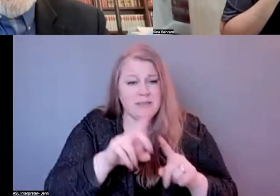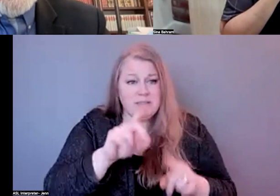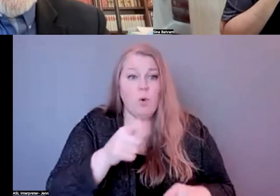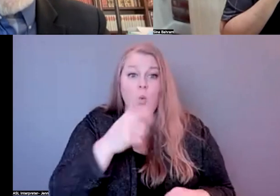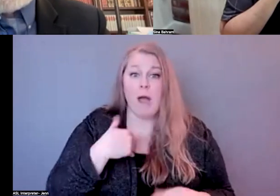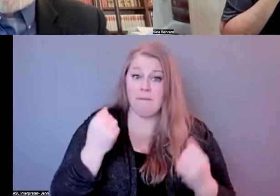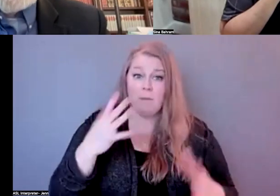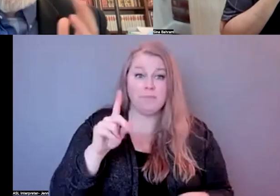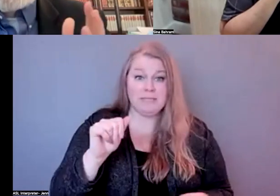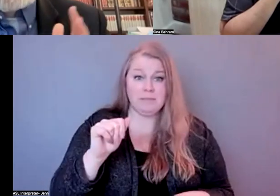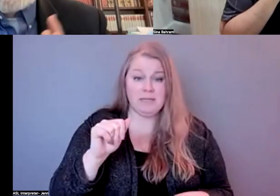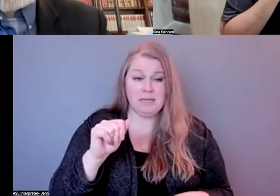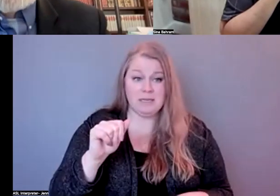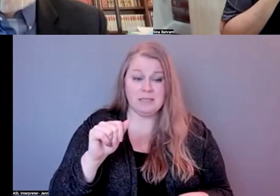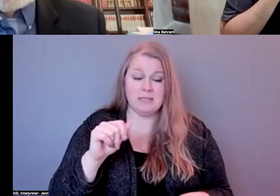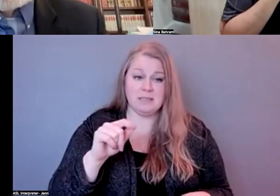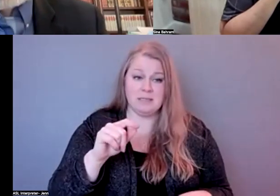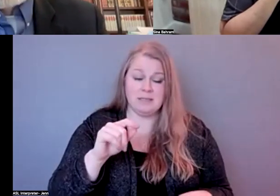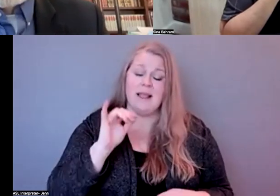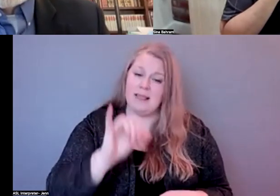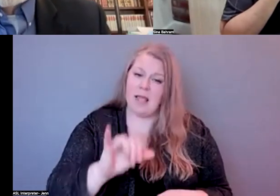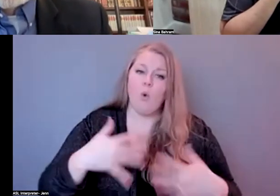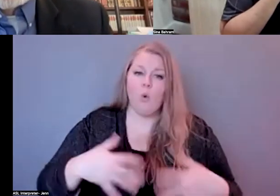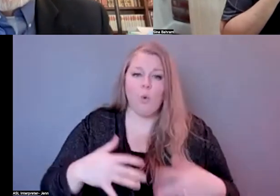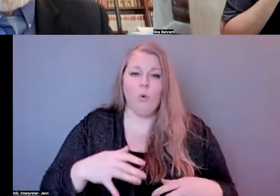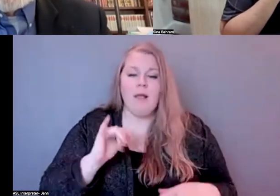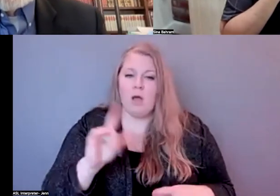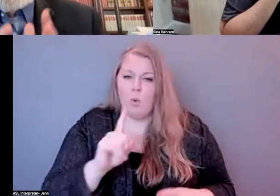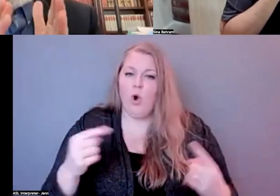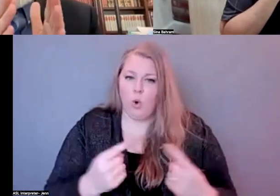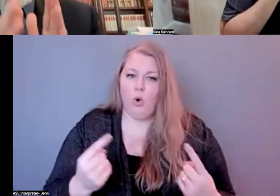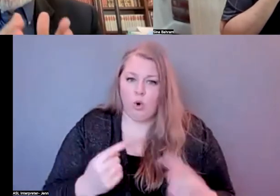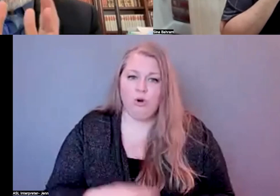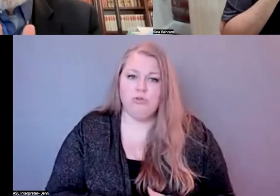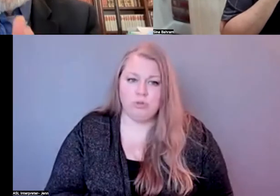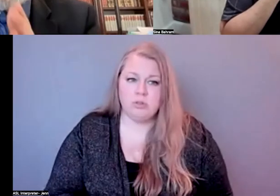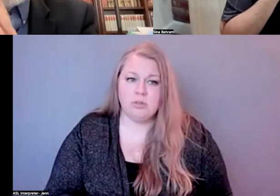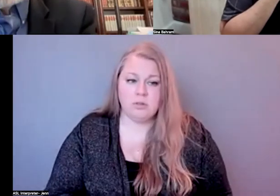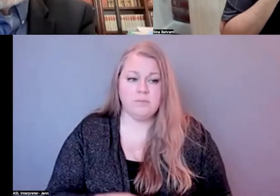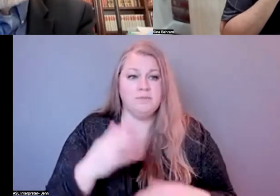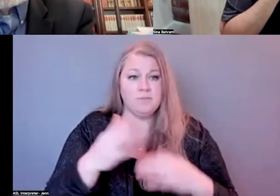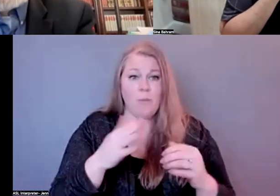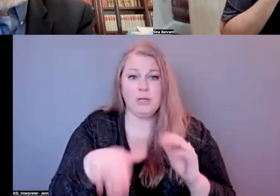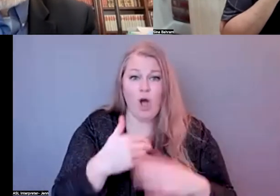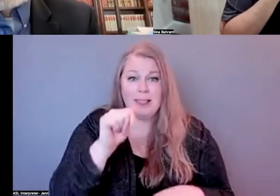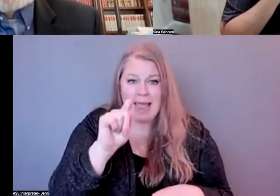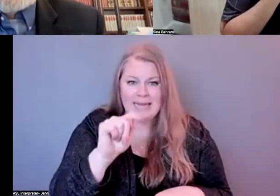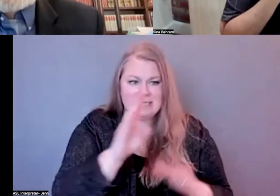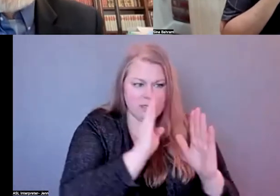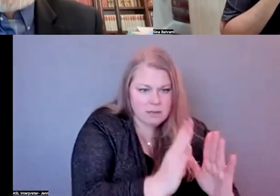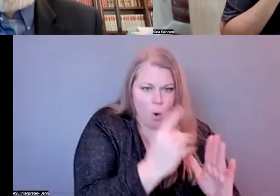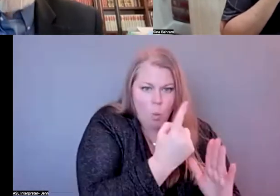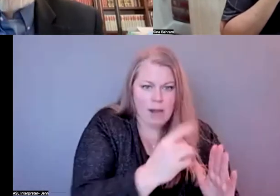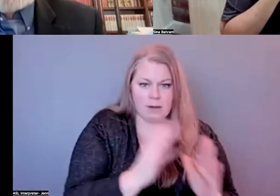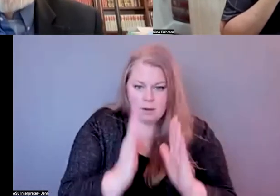disabilities, that's where it really it hurts, because almost all the AT is designed for a single disability, and